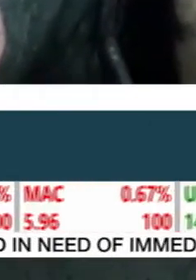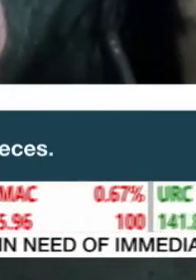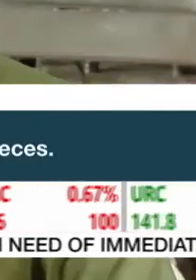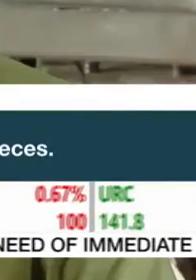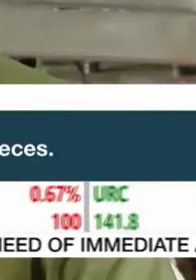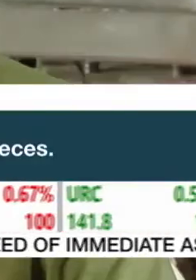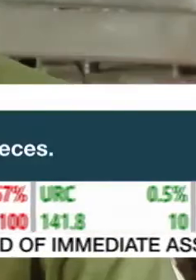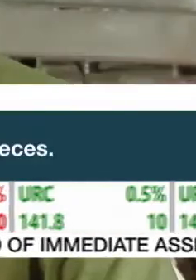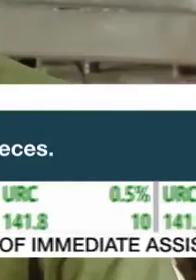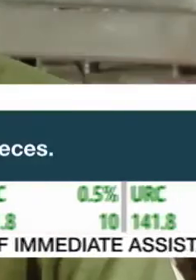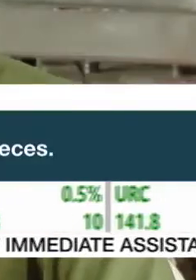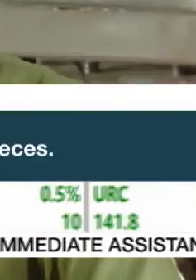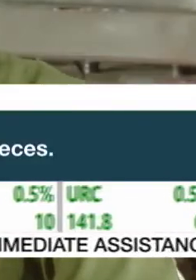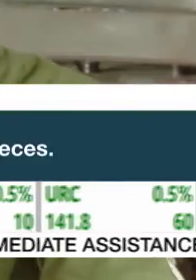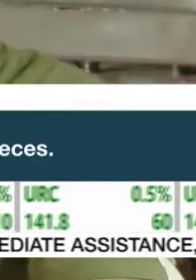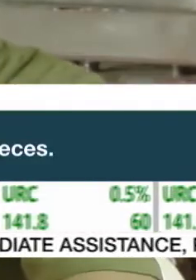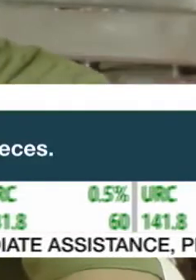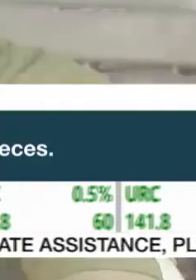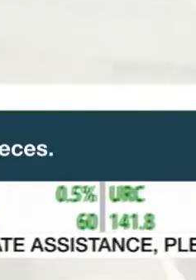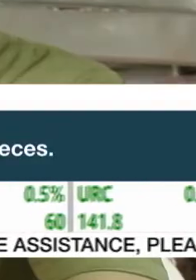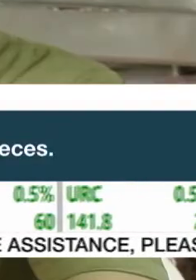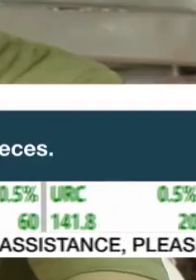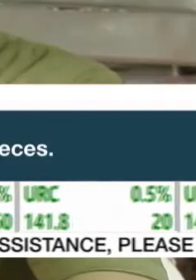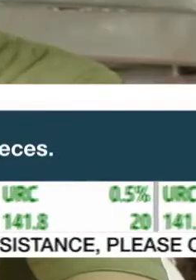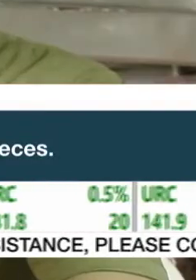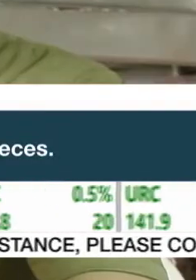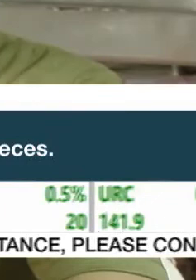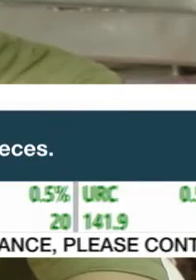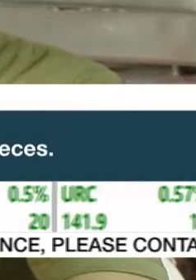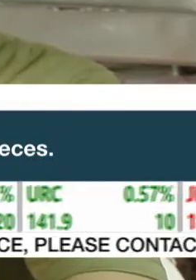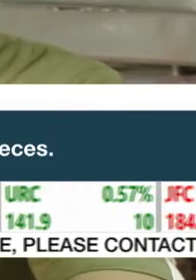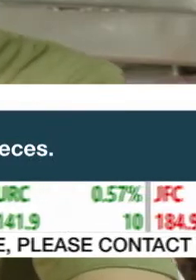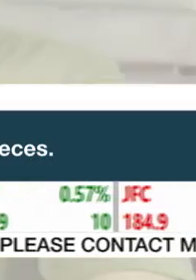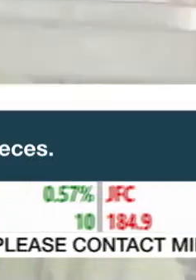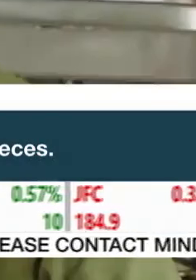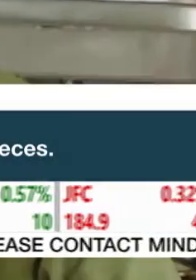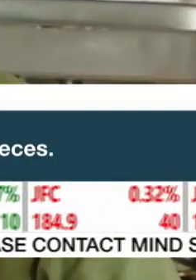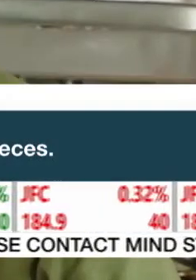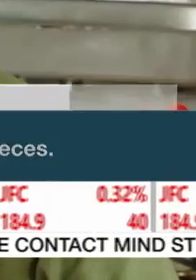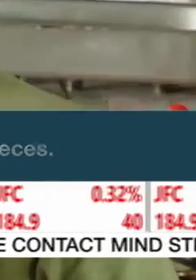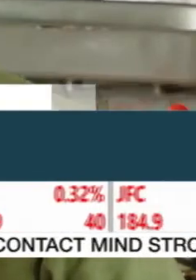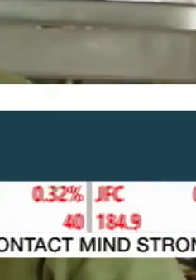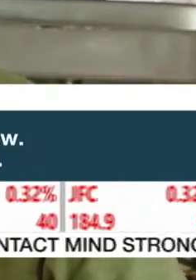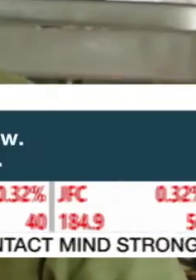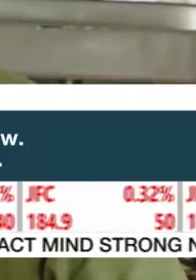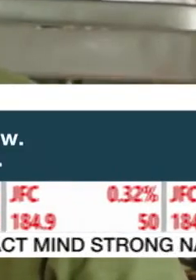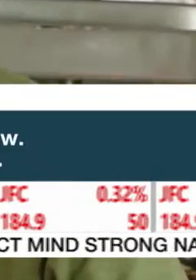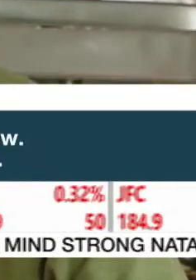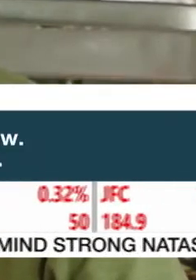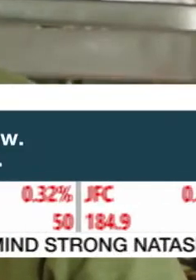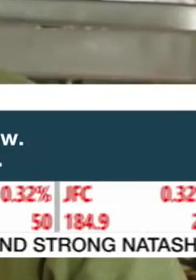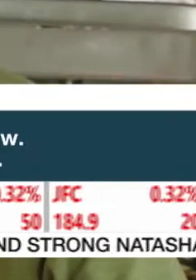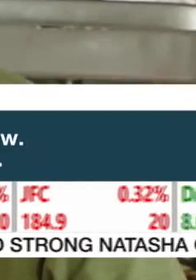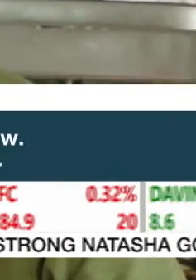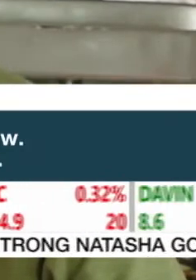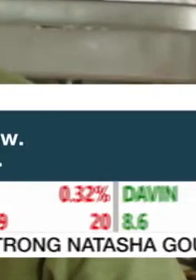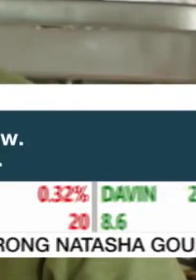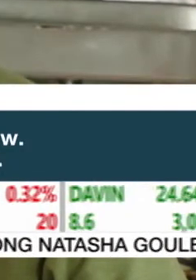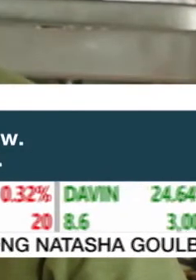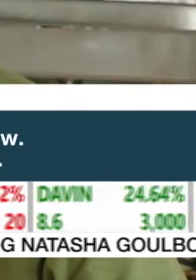ma'am. Dapat sana mas marami sana sa 8. Mga 15 piraso po. Baka ngayon meron, baka bukas wala.